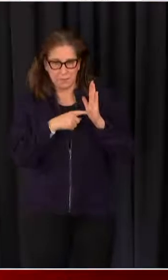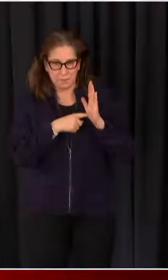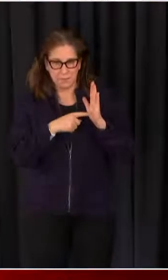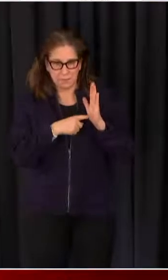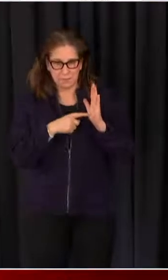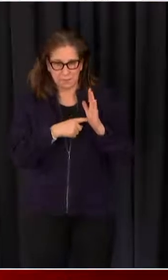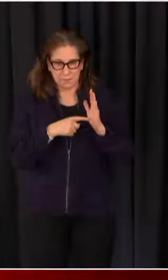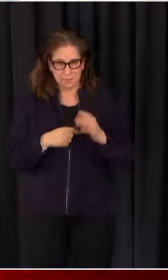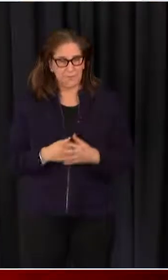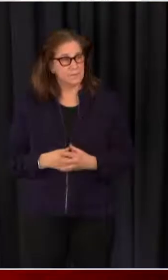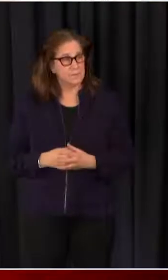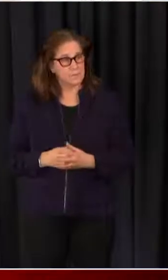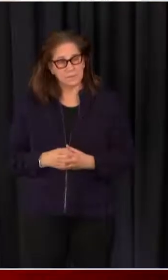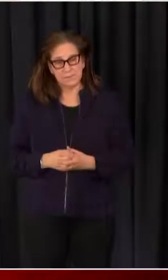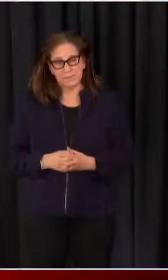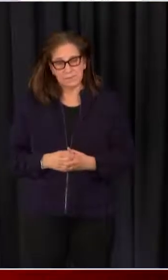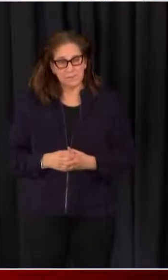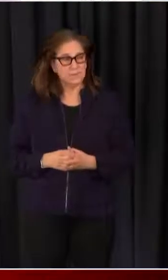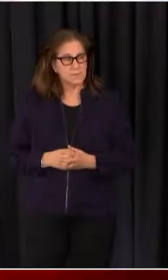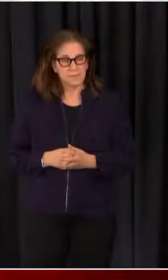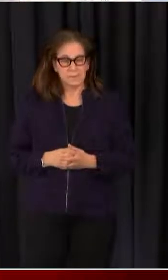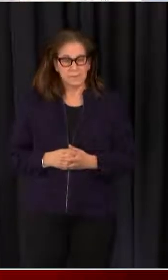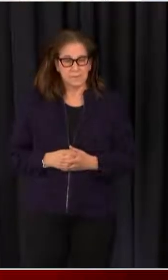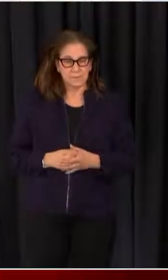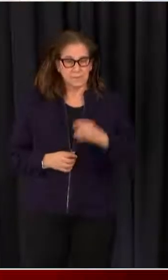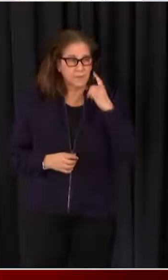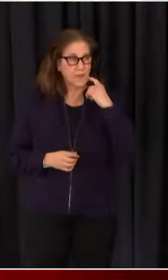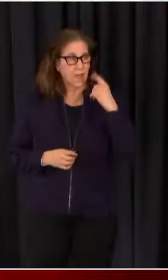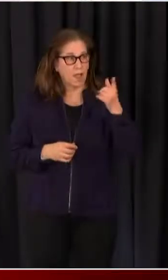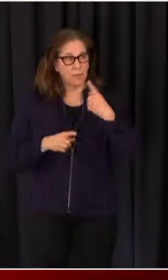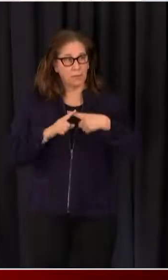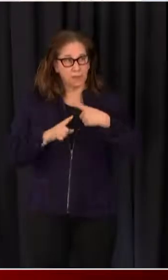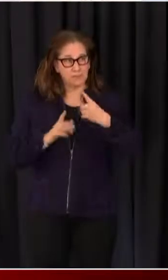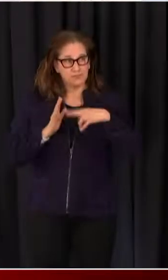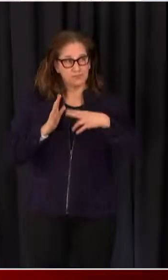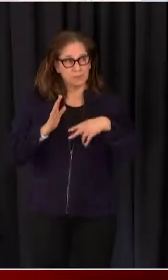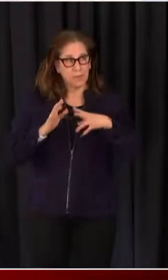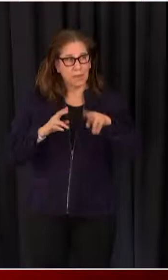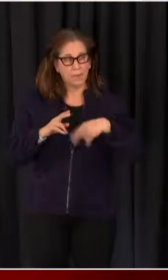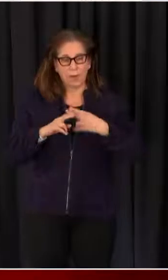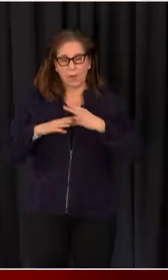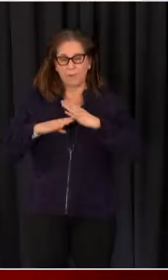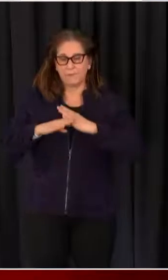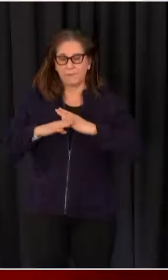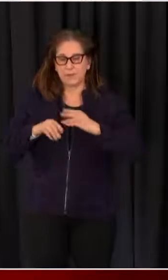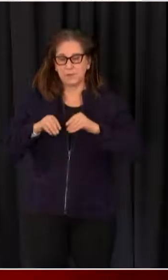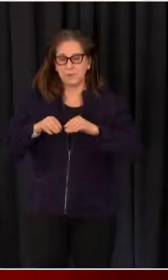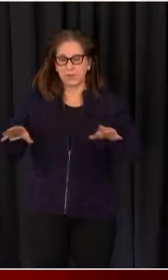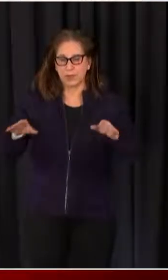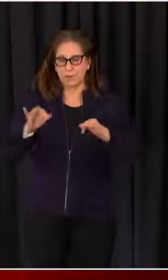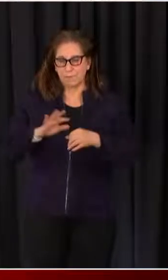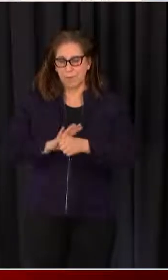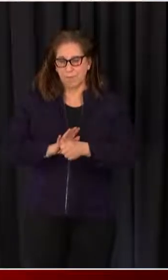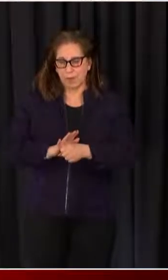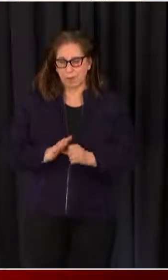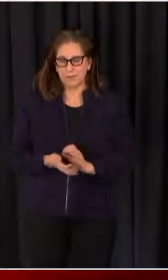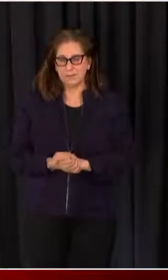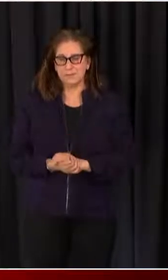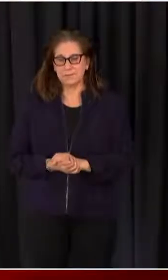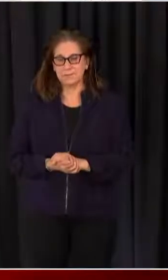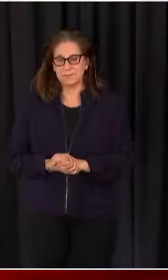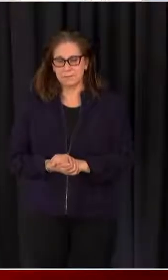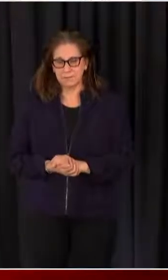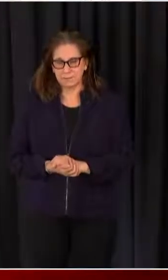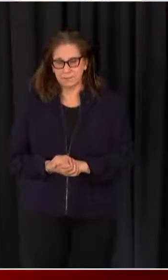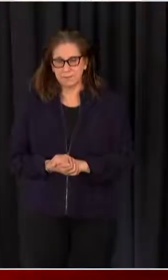learn a little bit more information about preventing the spread of COVID. After that, you'll wait until DC Health makes